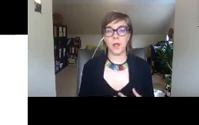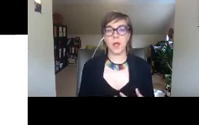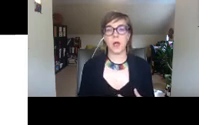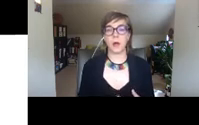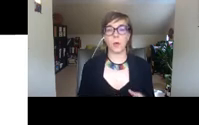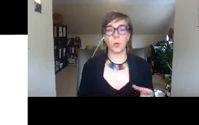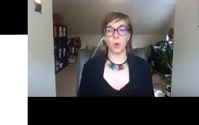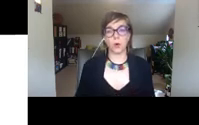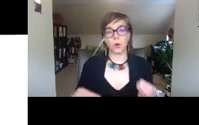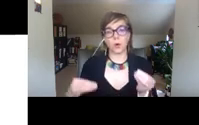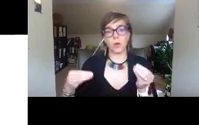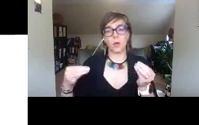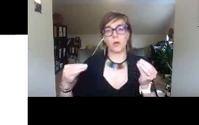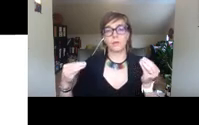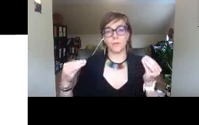ethnicity,